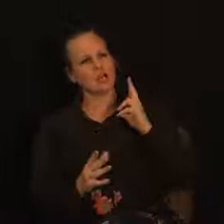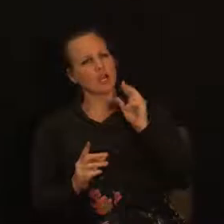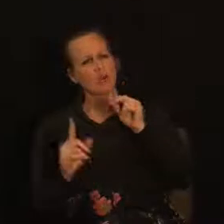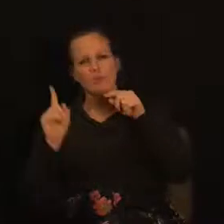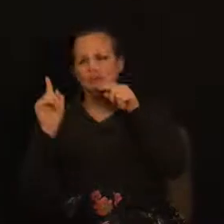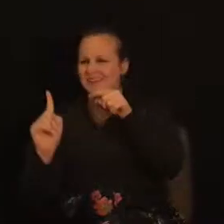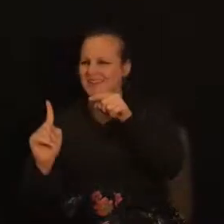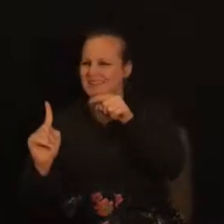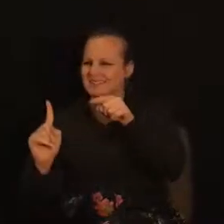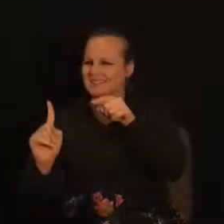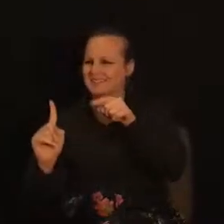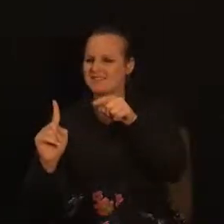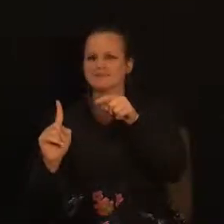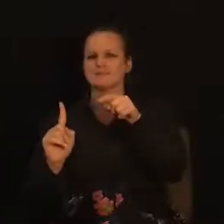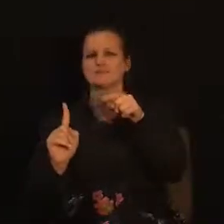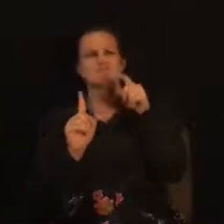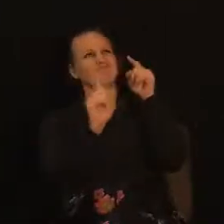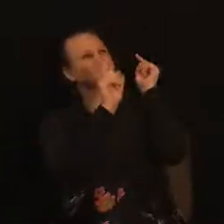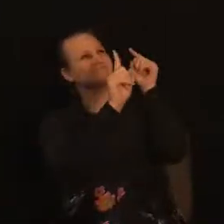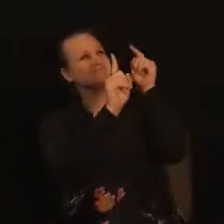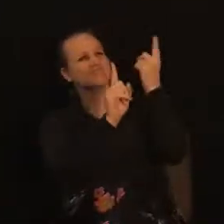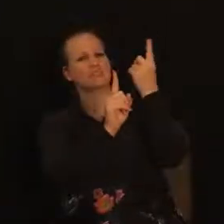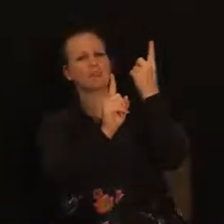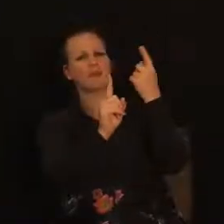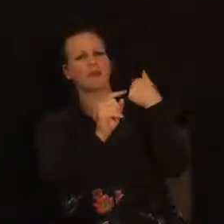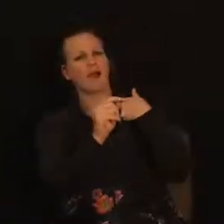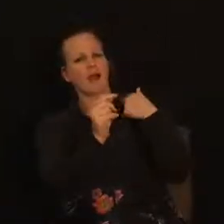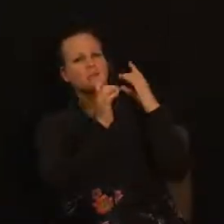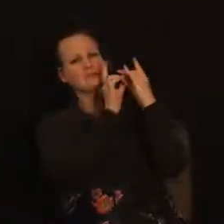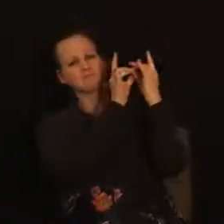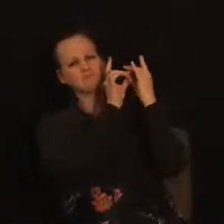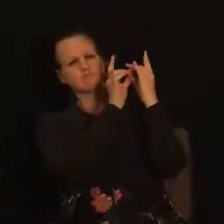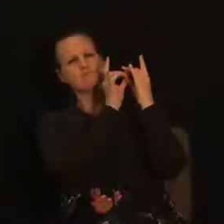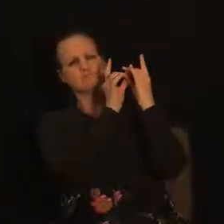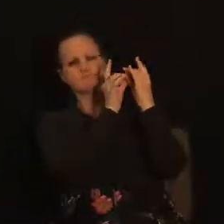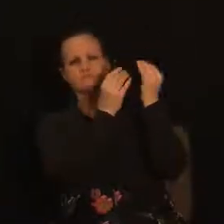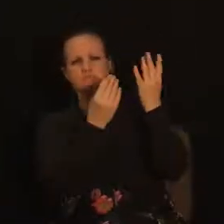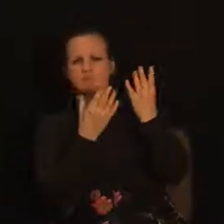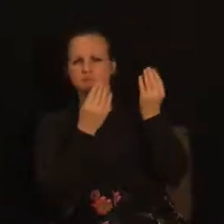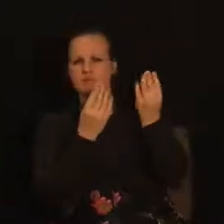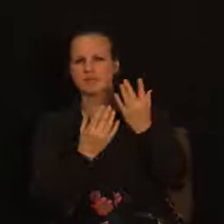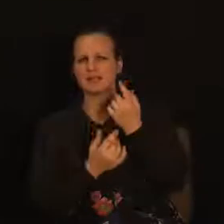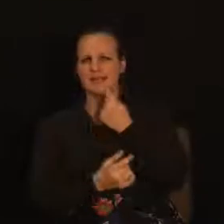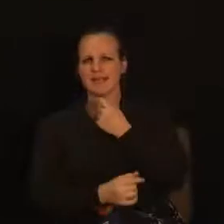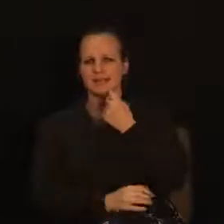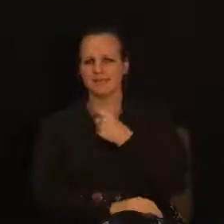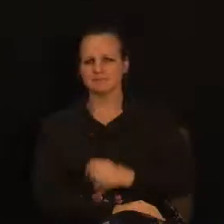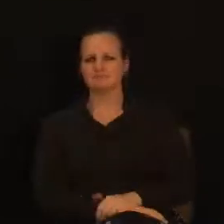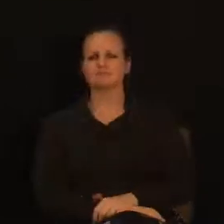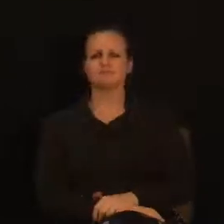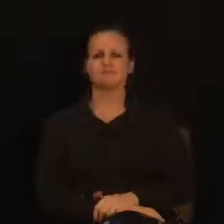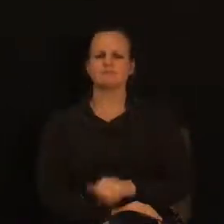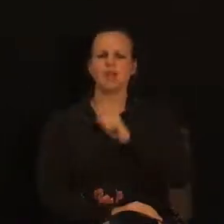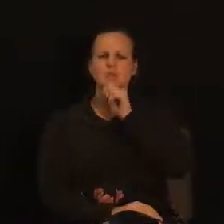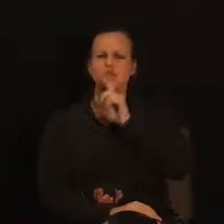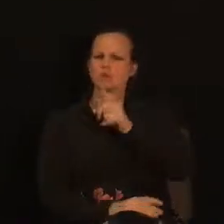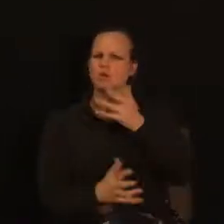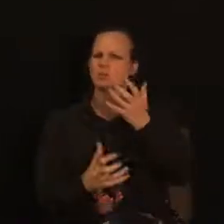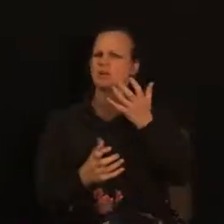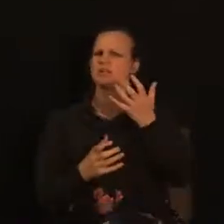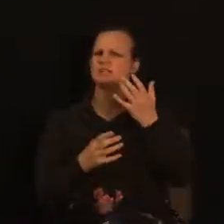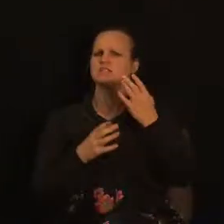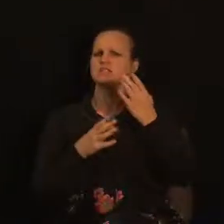I've been walking through with him recently. But I wasn't sure that I wanted to share it because I'm still wrestling with it.